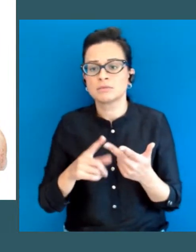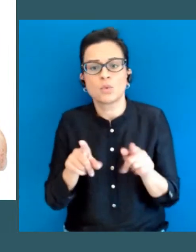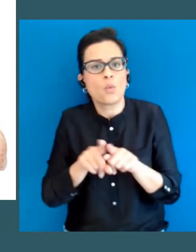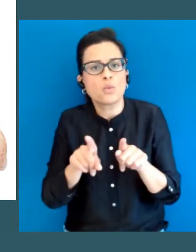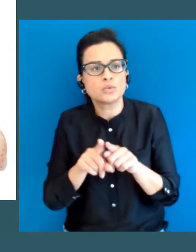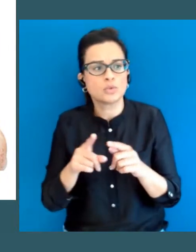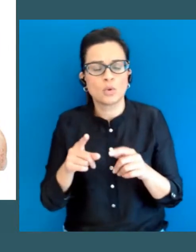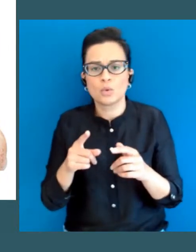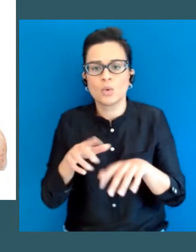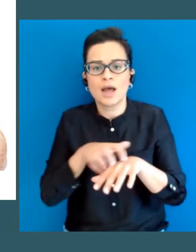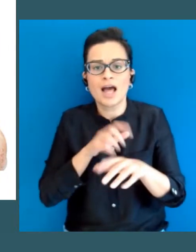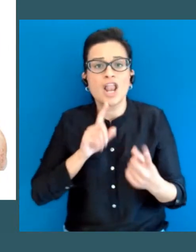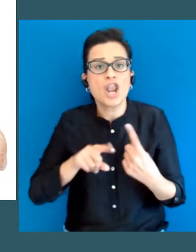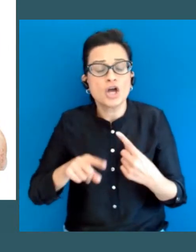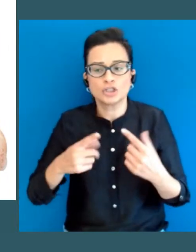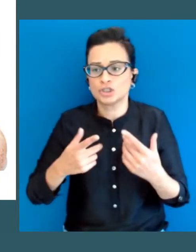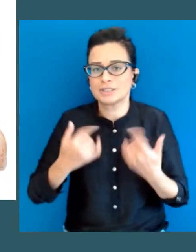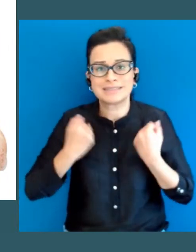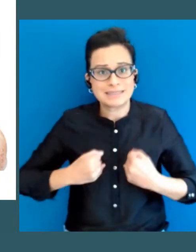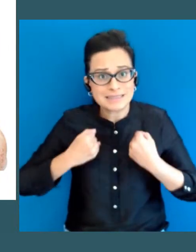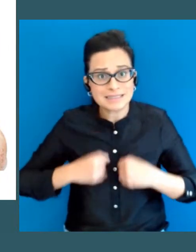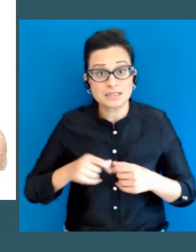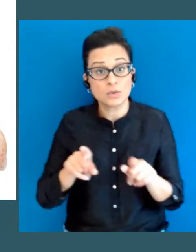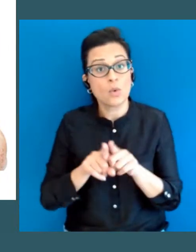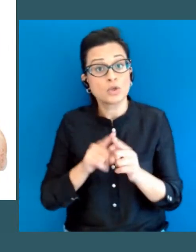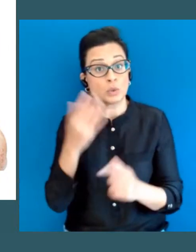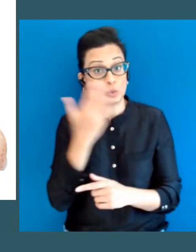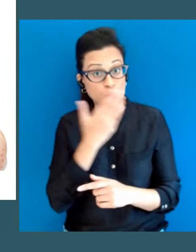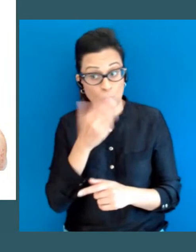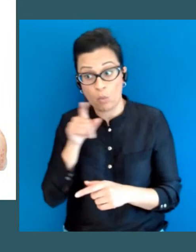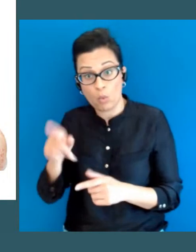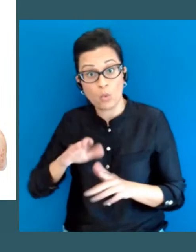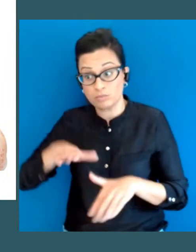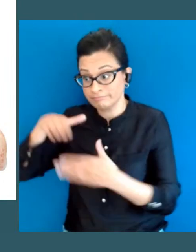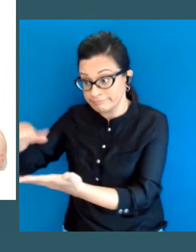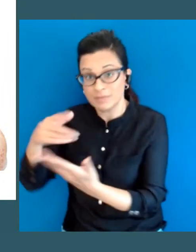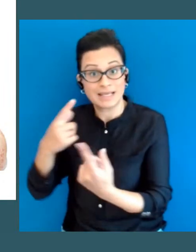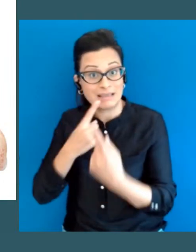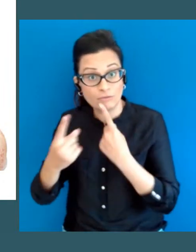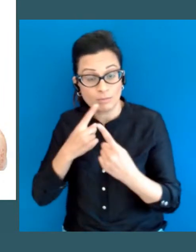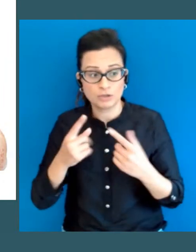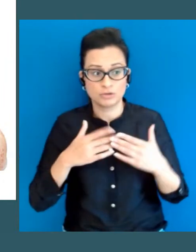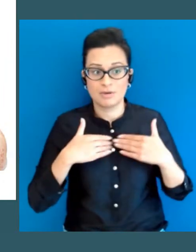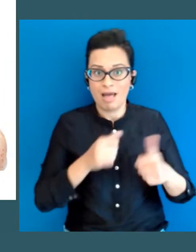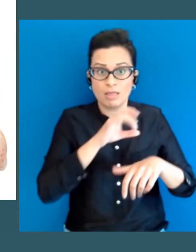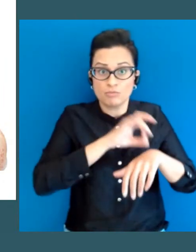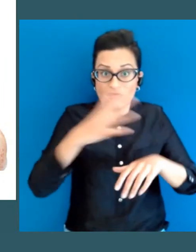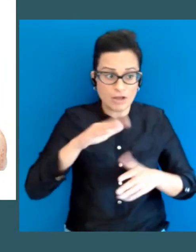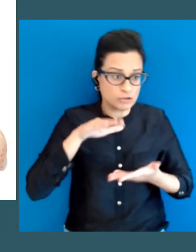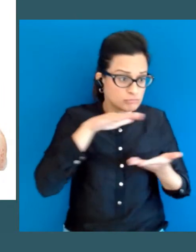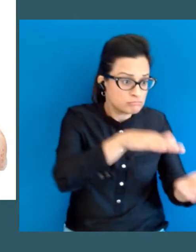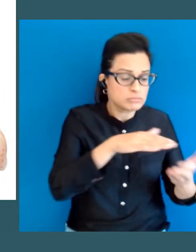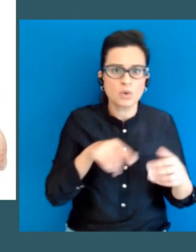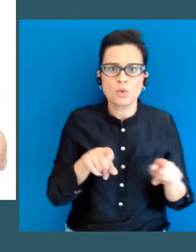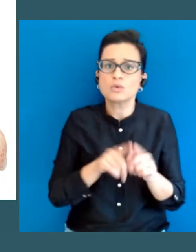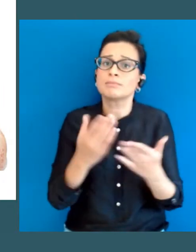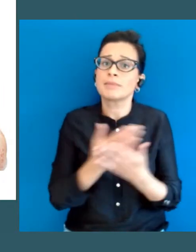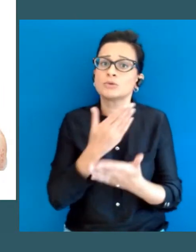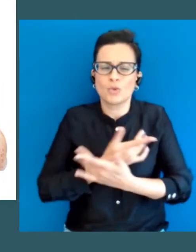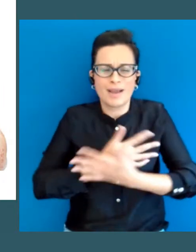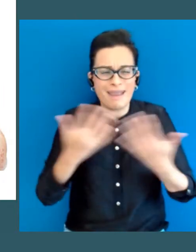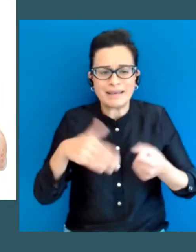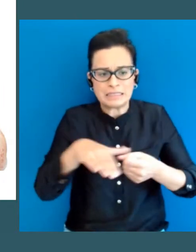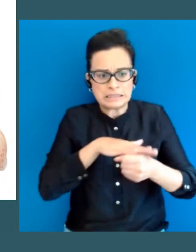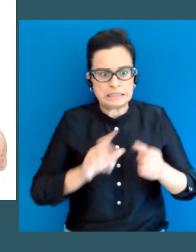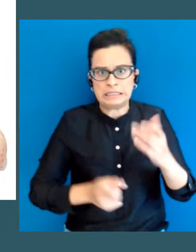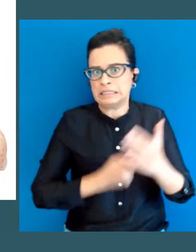give information to schools and healthcare professionals. We try to raise awareness of conditions and the impact of the quality of life, and